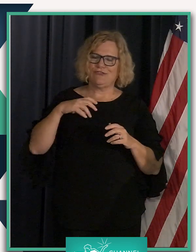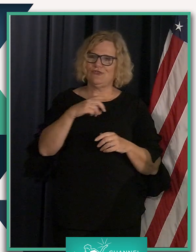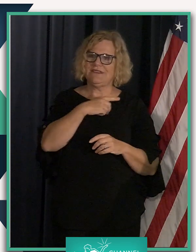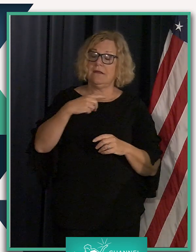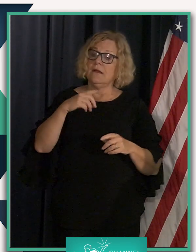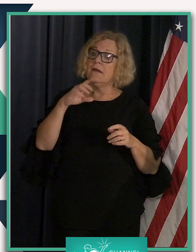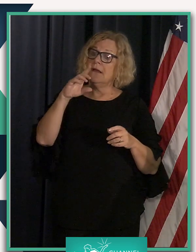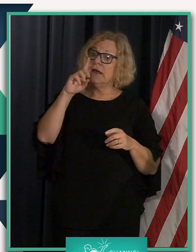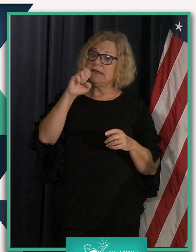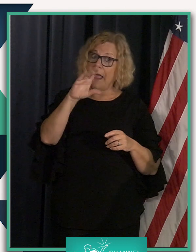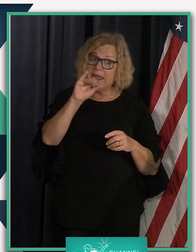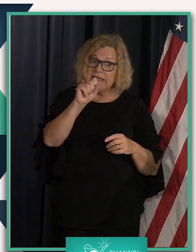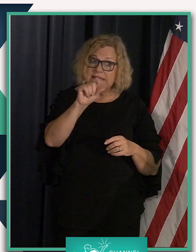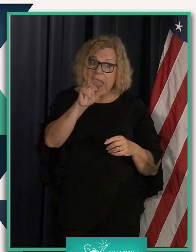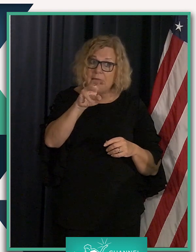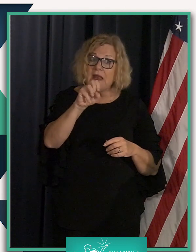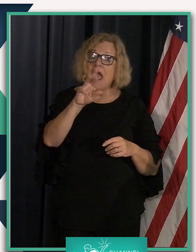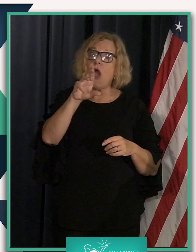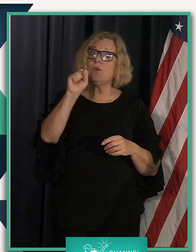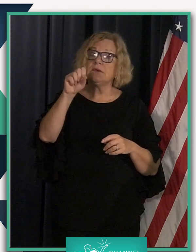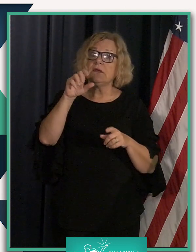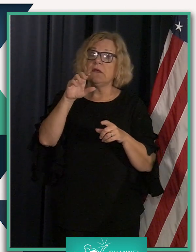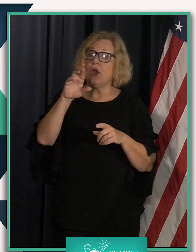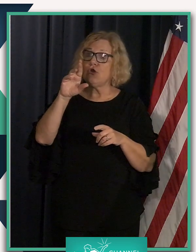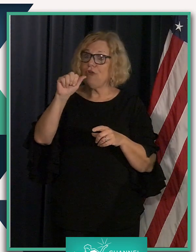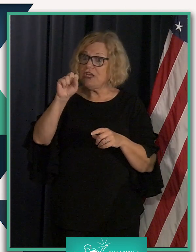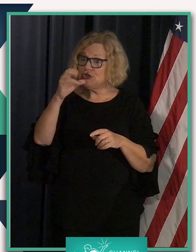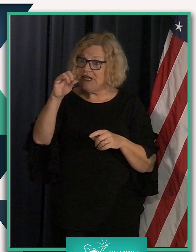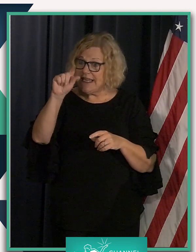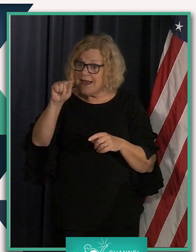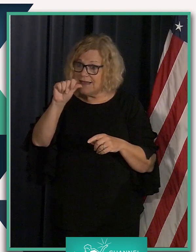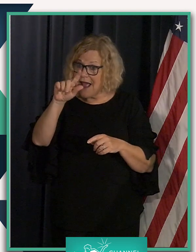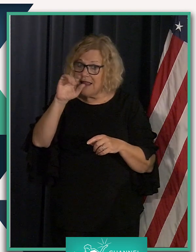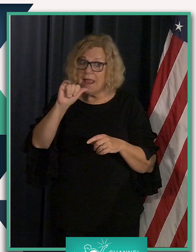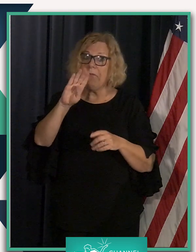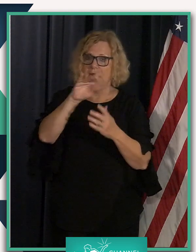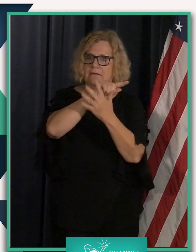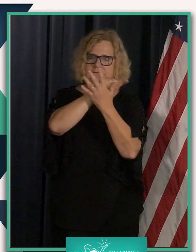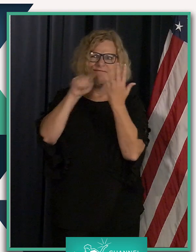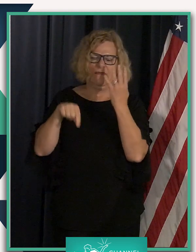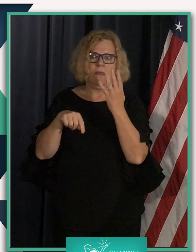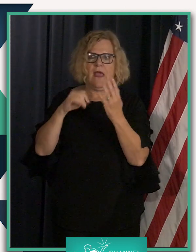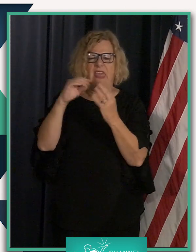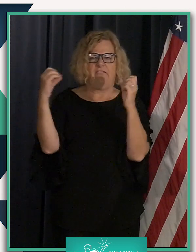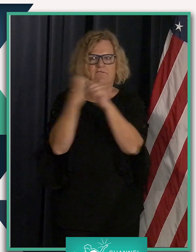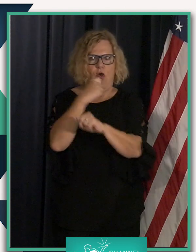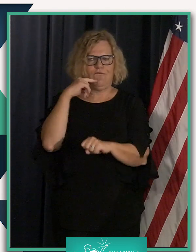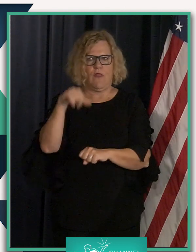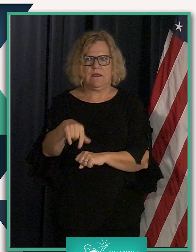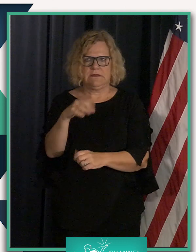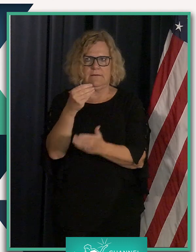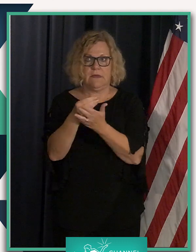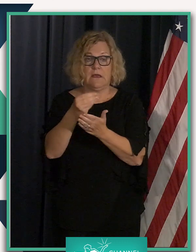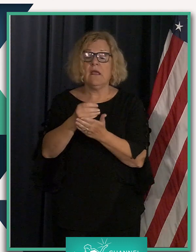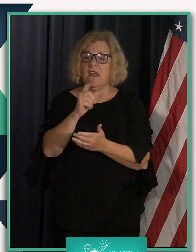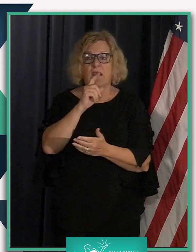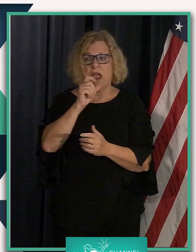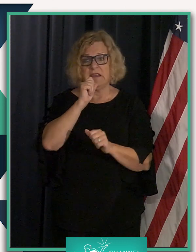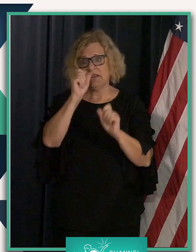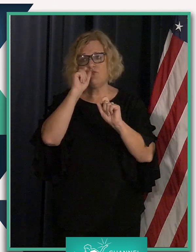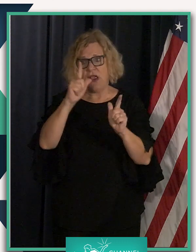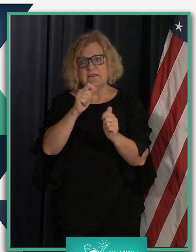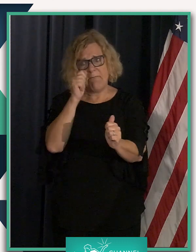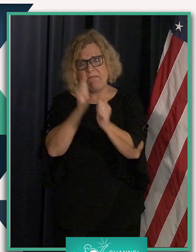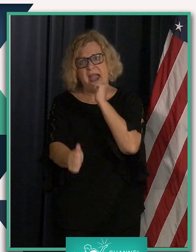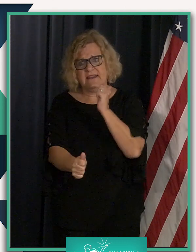Debbie Stabenow, Gary Peters, Brenda Lawrence, Rashida Tlaib. They fought for this bill from beginning to end, and it's no surprise, it passed